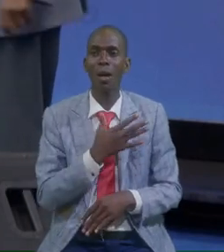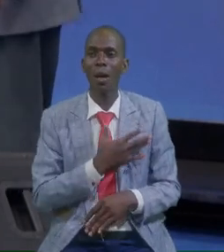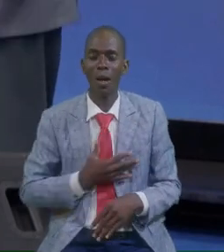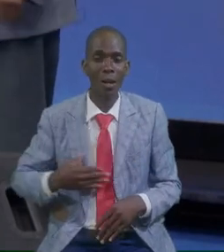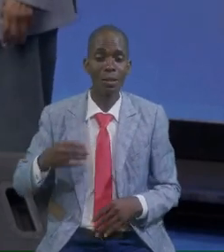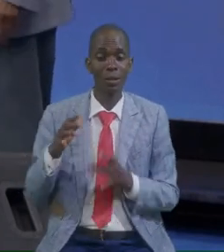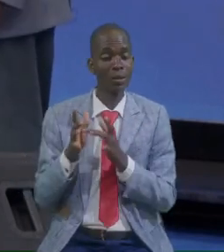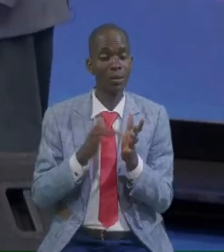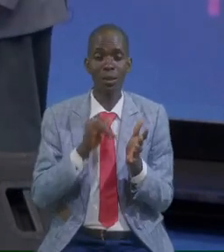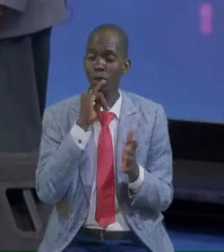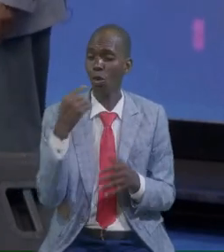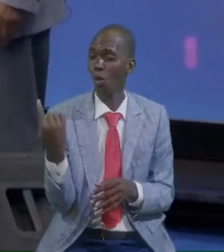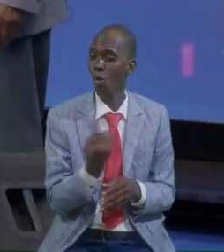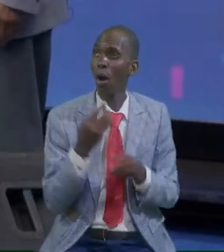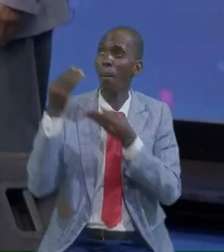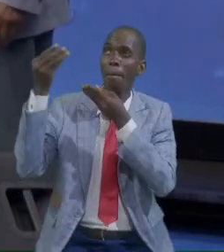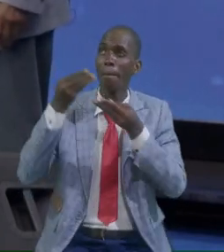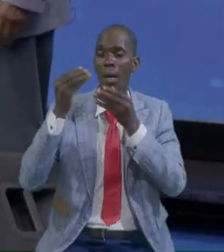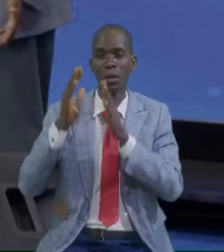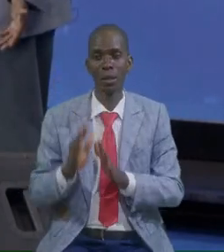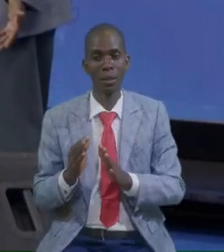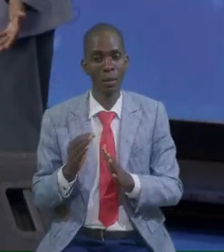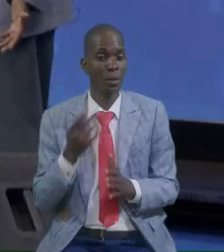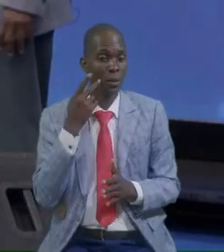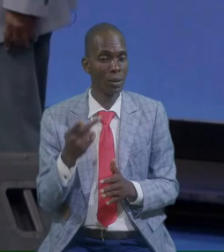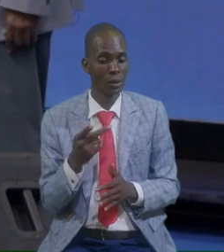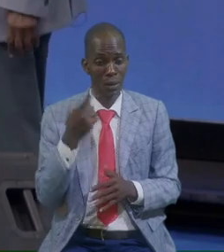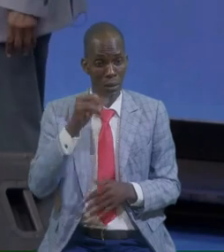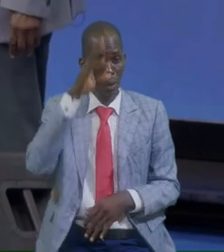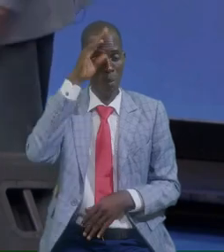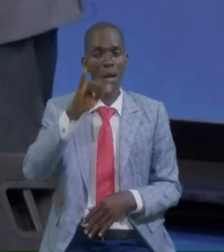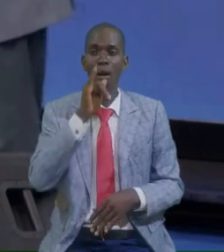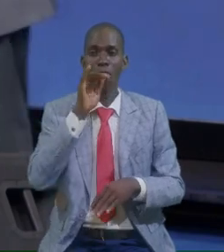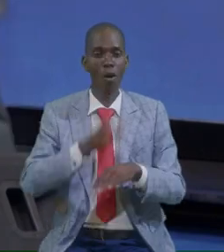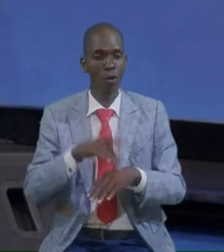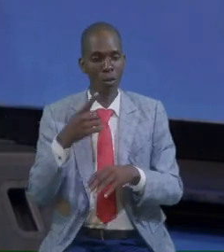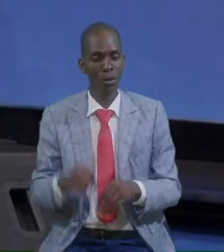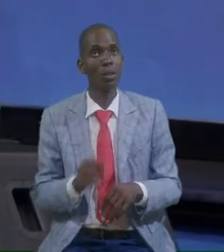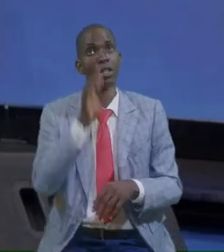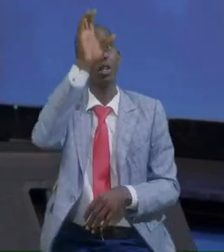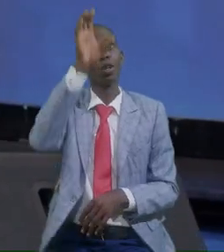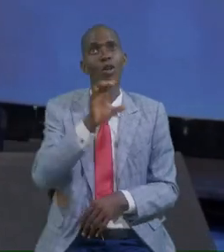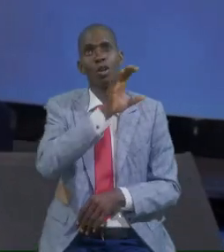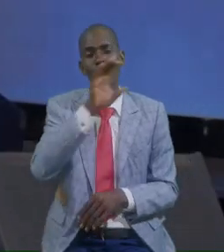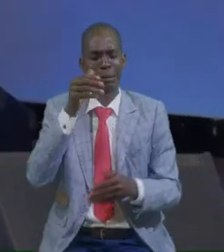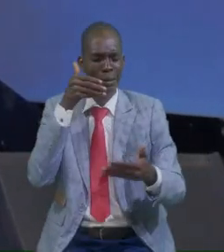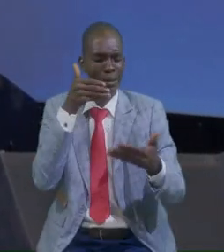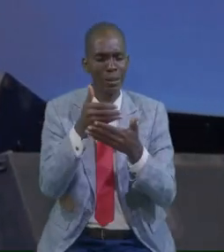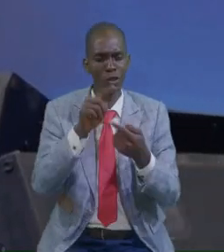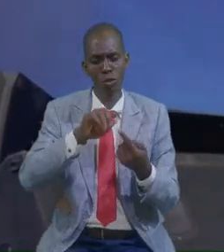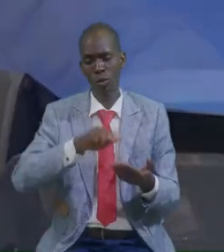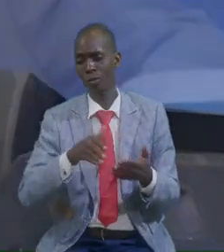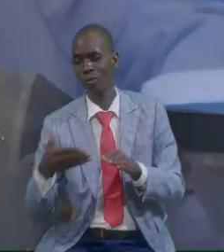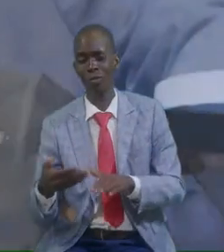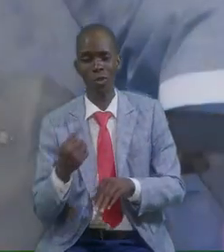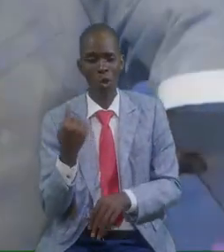mediator. Already the man is on the cross, the man is about to die. The only one that can